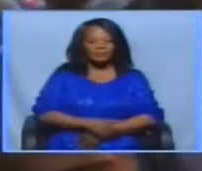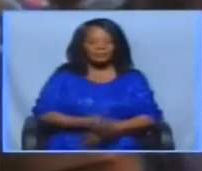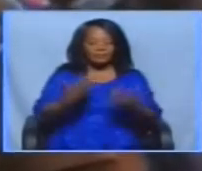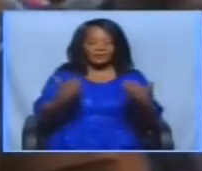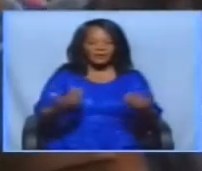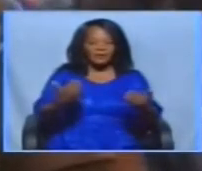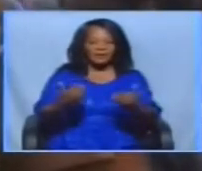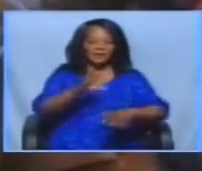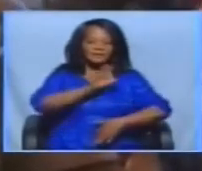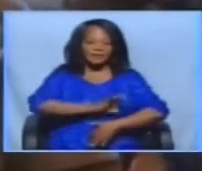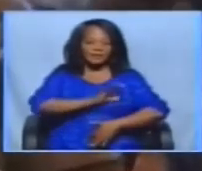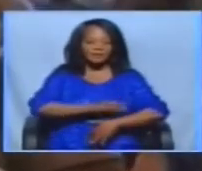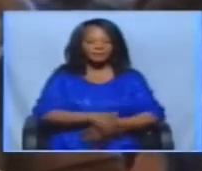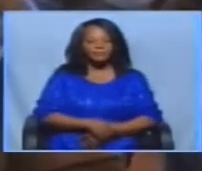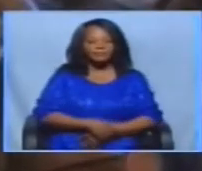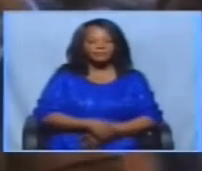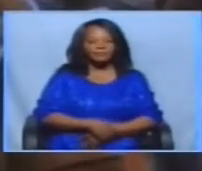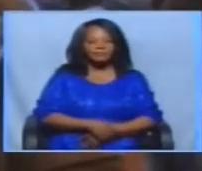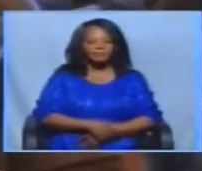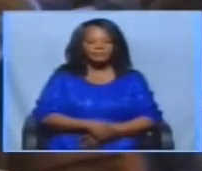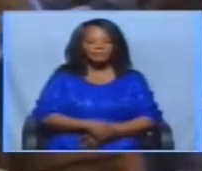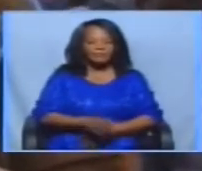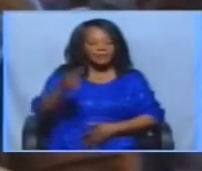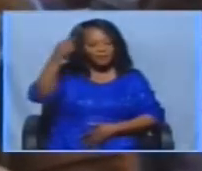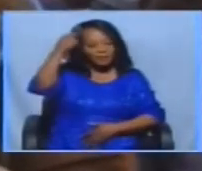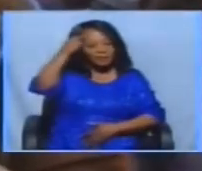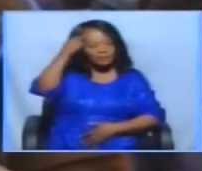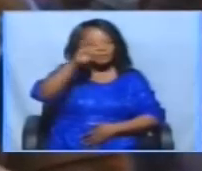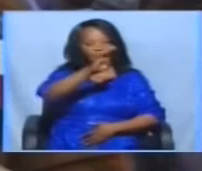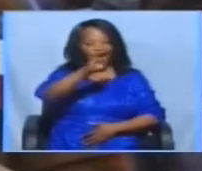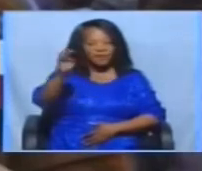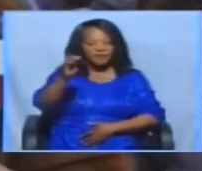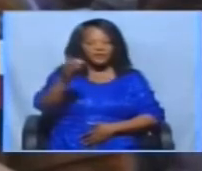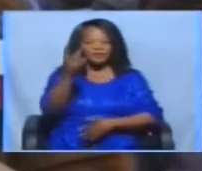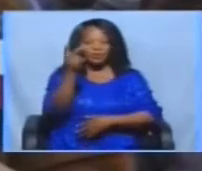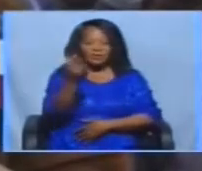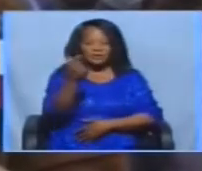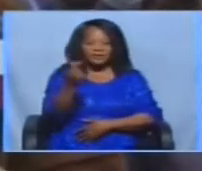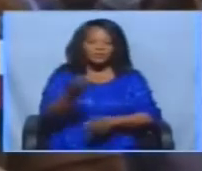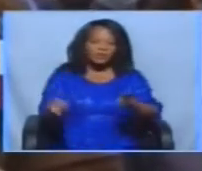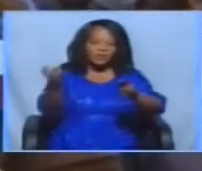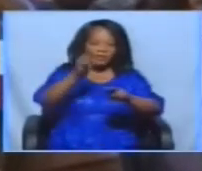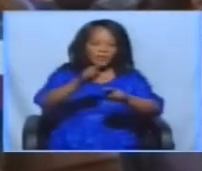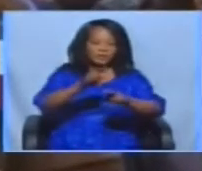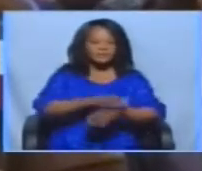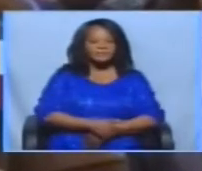Yes. We want worker supplement to be increased by 400 kwacha across the board. We also want education allowance to be